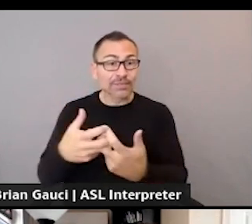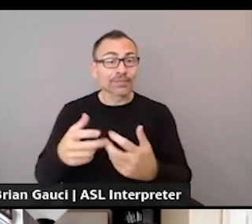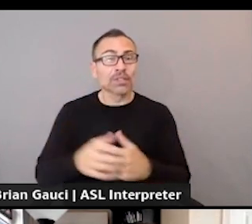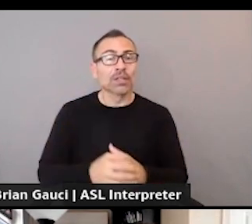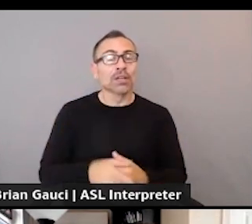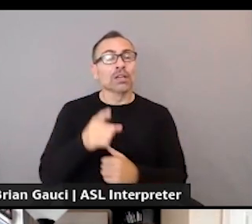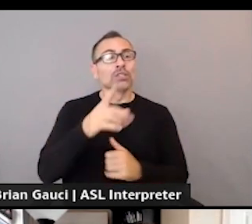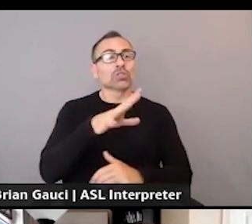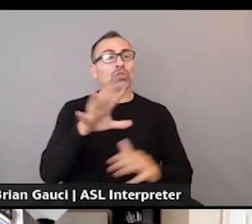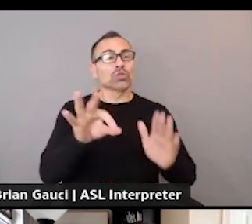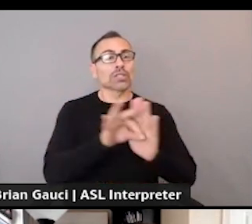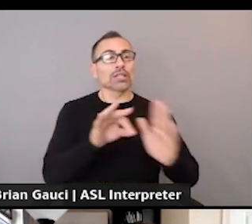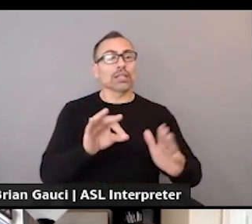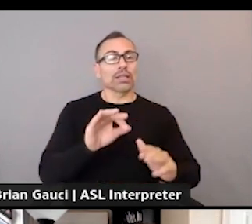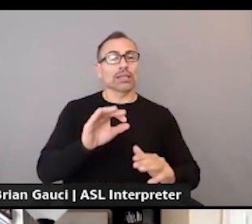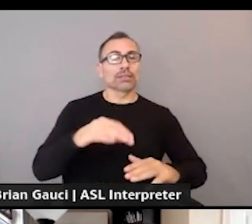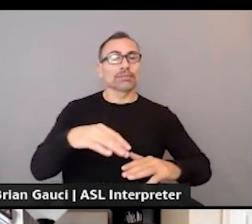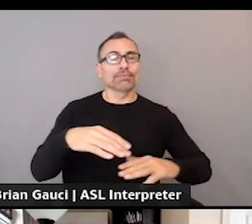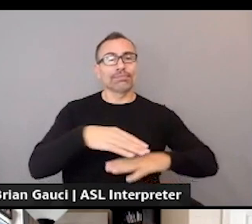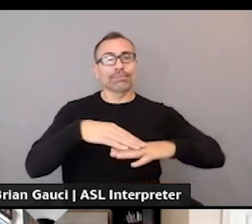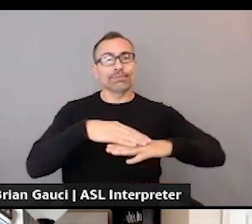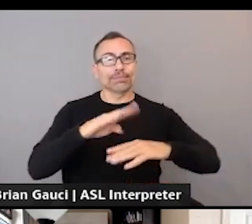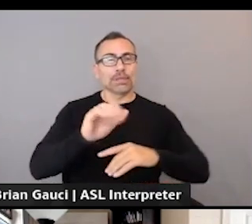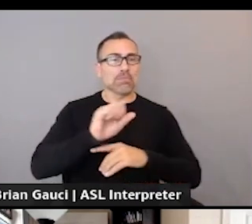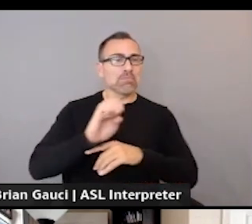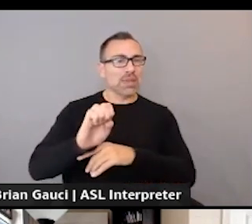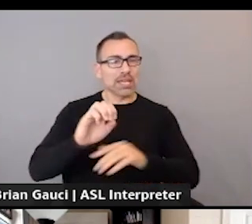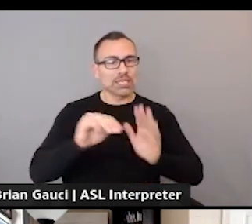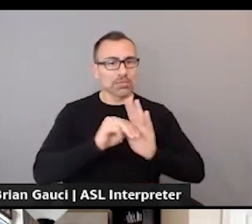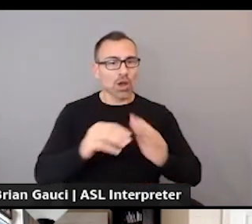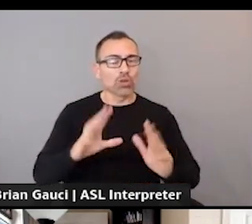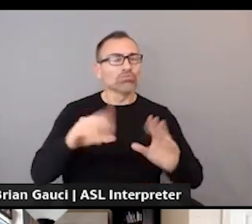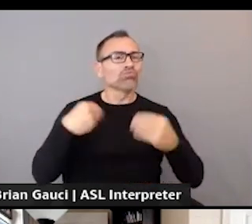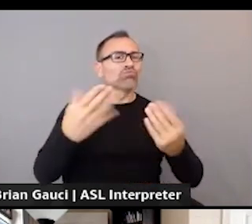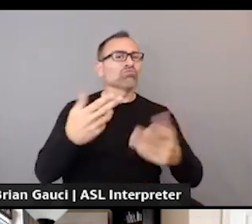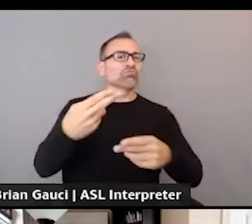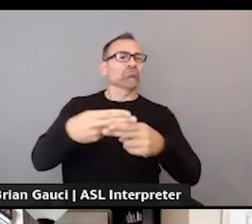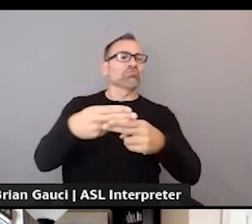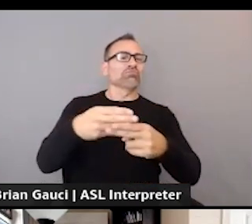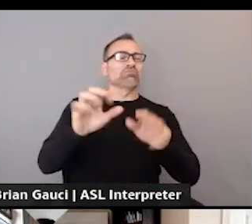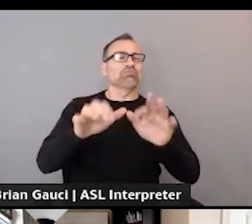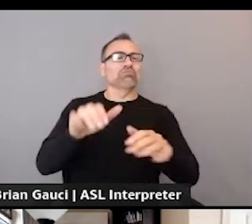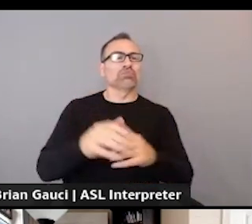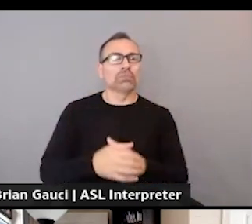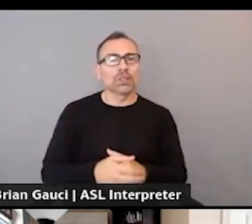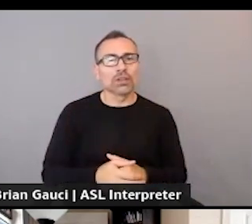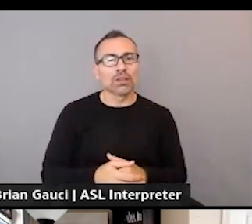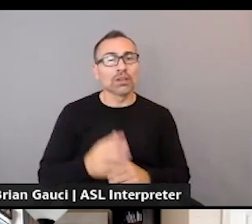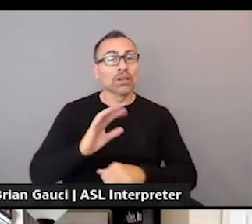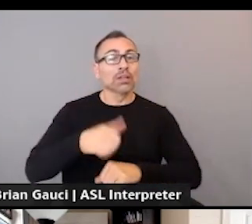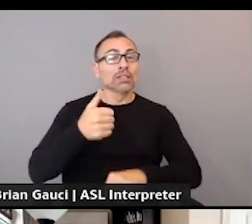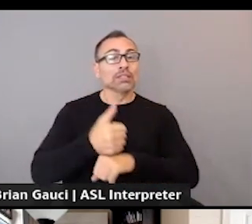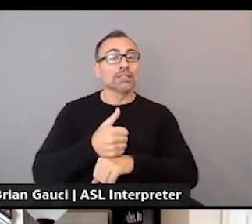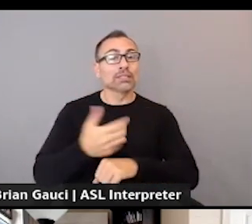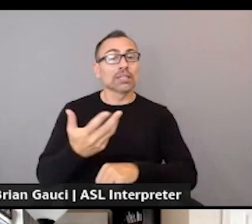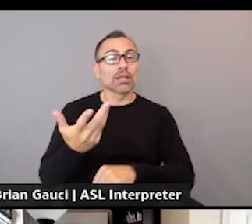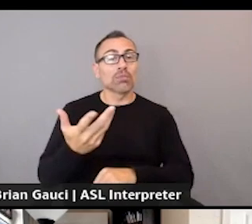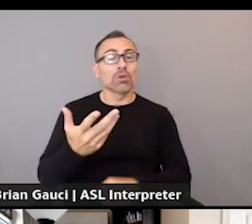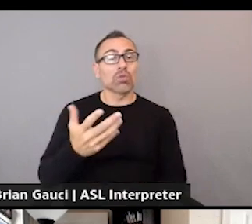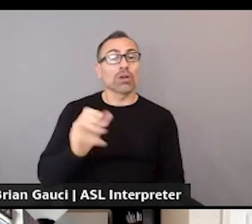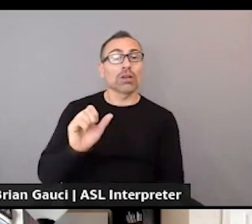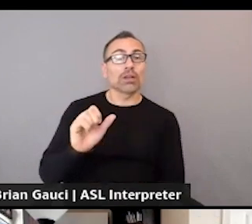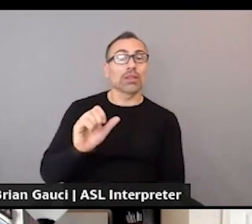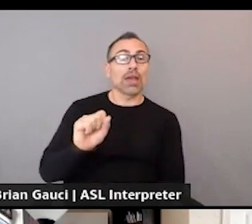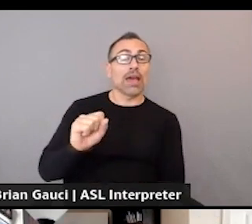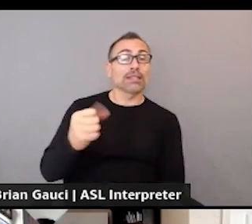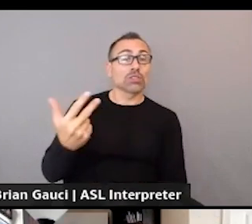provide it a name. I'm just going to give some name here, and set up S3 location for your data. But this is